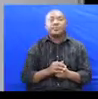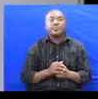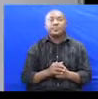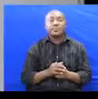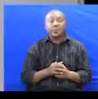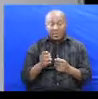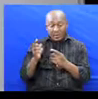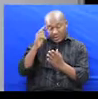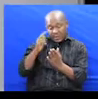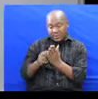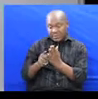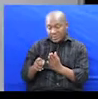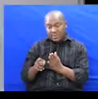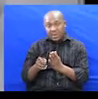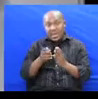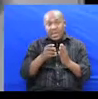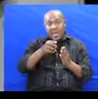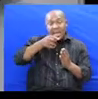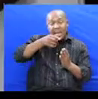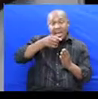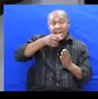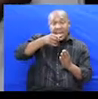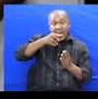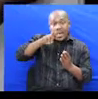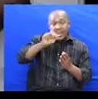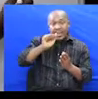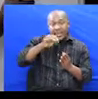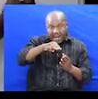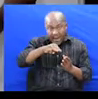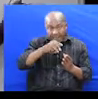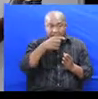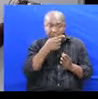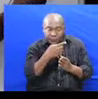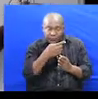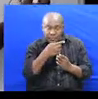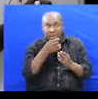gram per decimeter cubic or grams